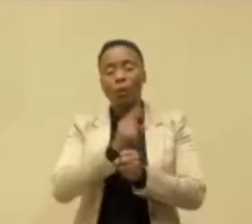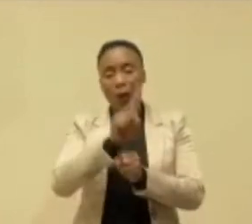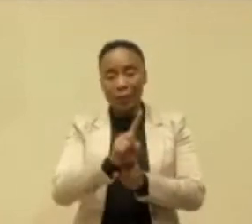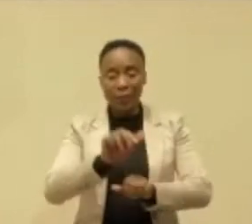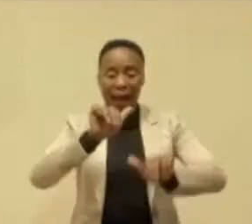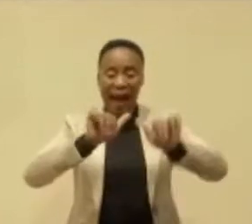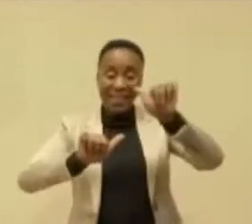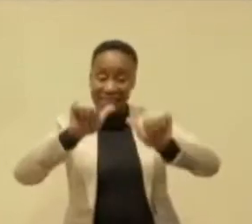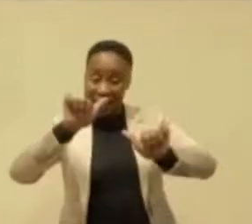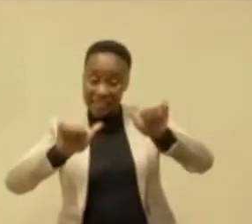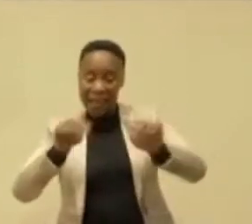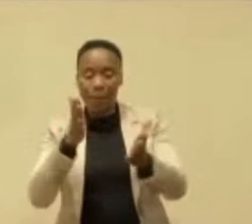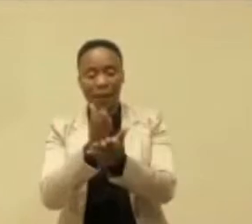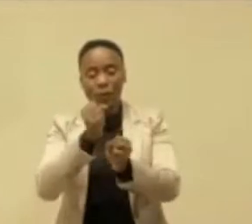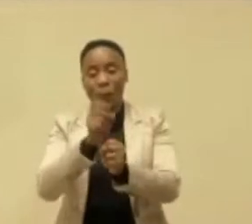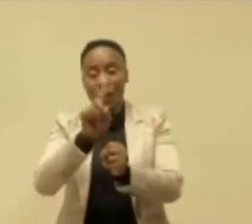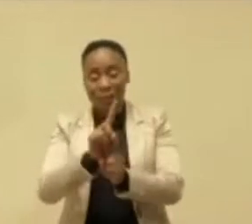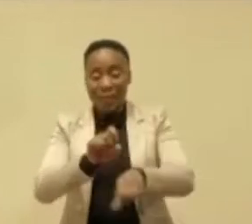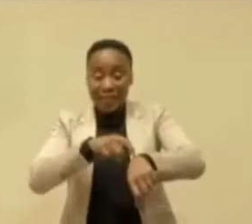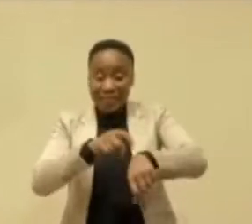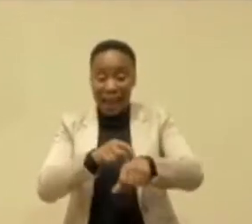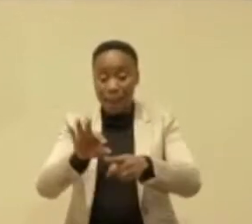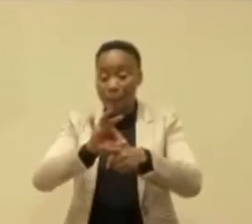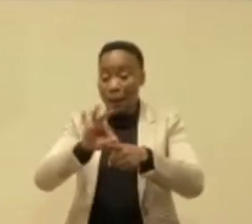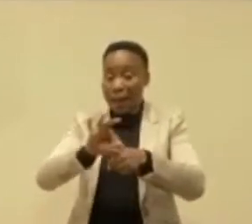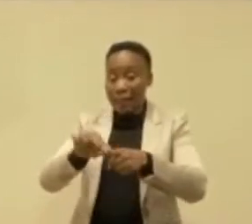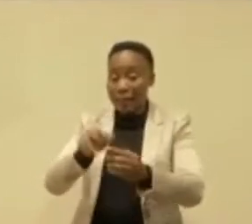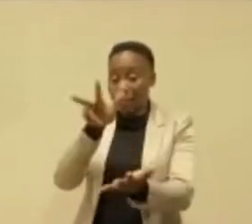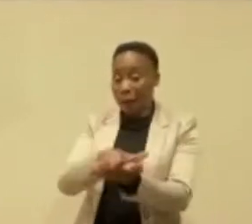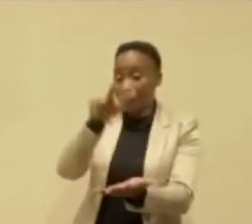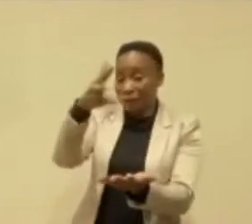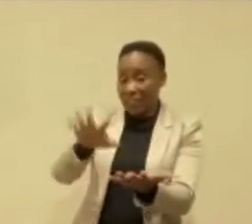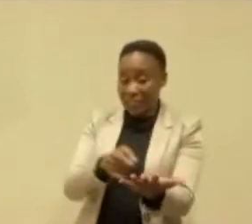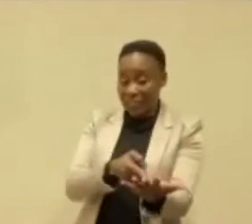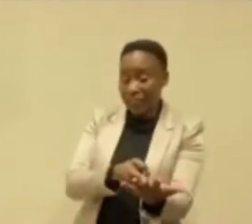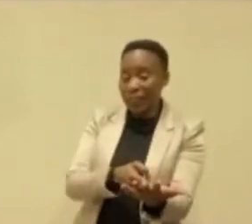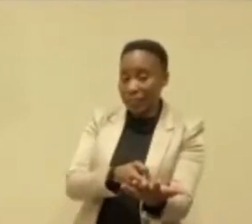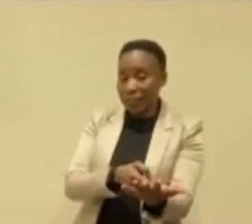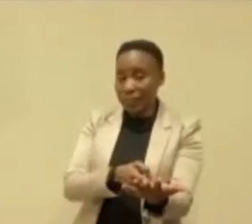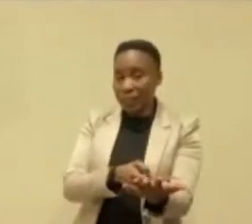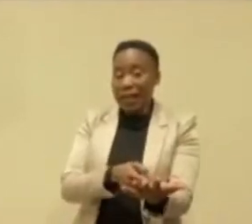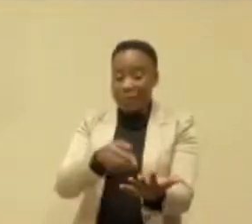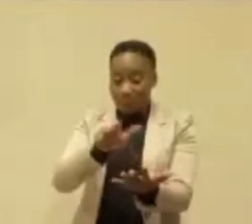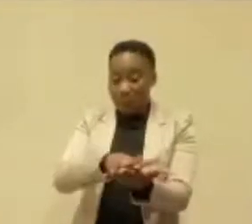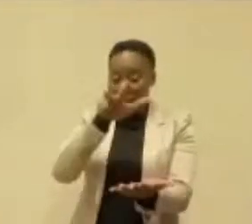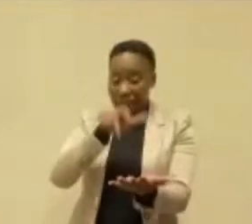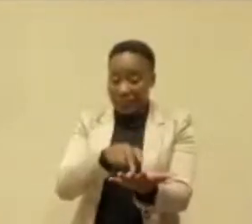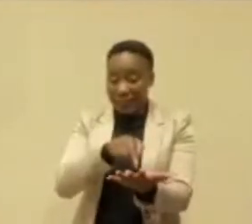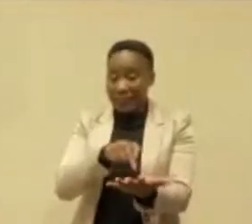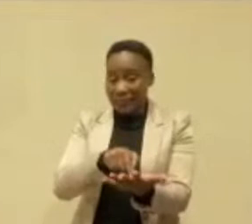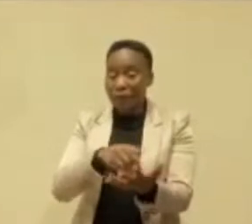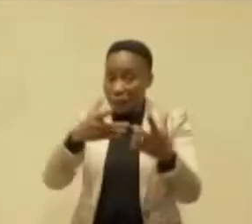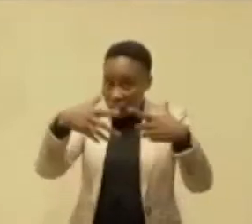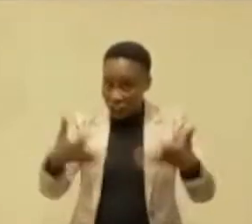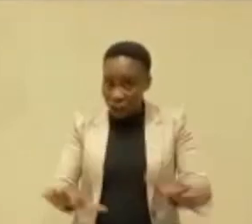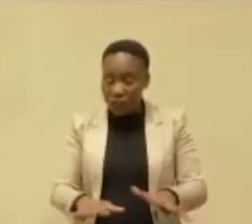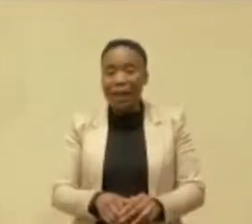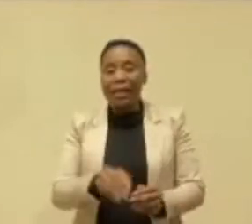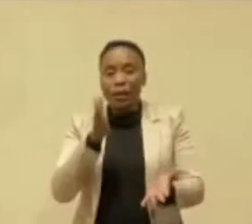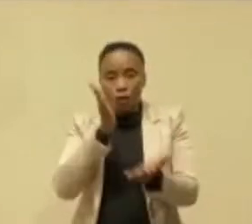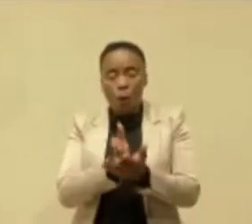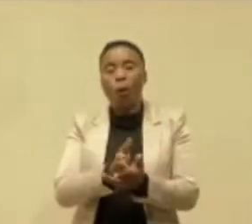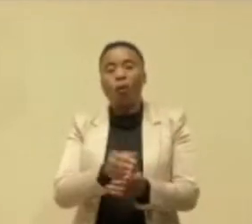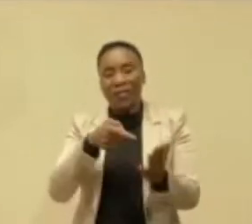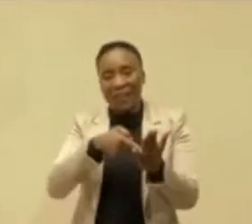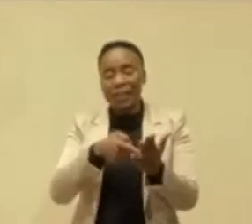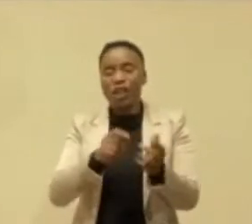that when these plans are approved uh the plans that are indeed going to change the lives of the people but